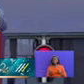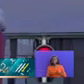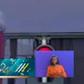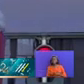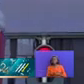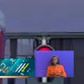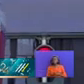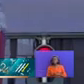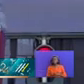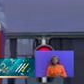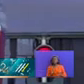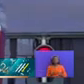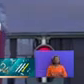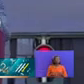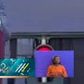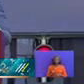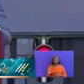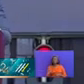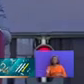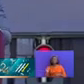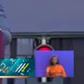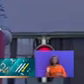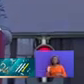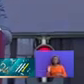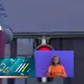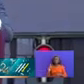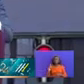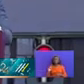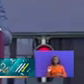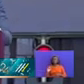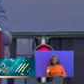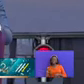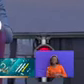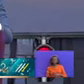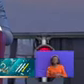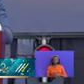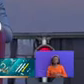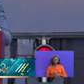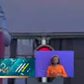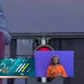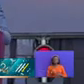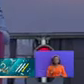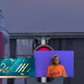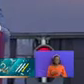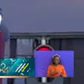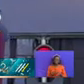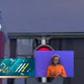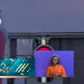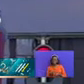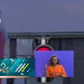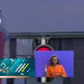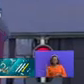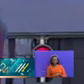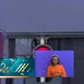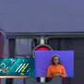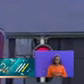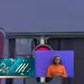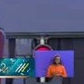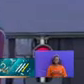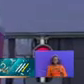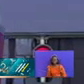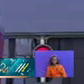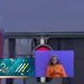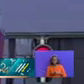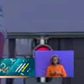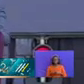because right now Tik Tok is doing a lot of recruitment there are pastors and Priests there from 12: Midnight to